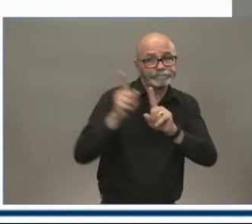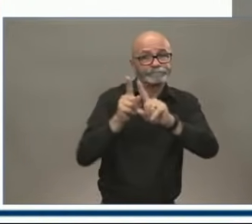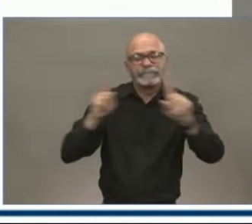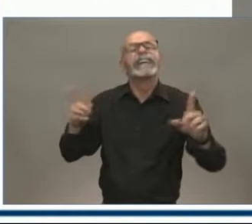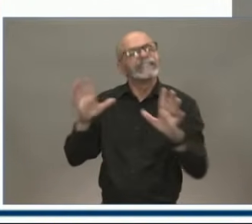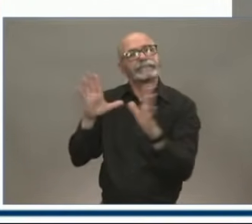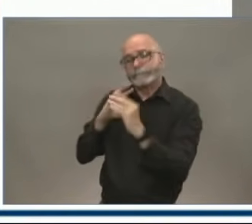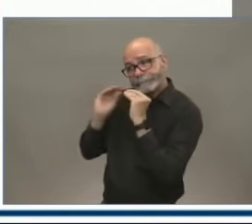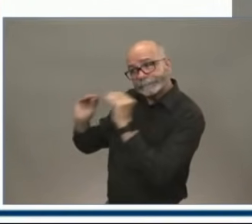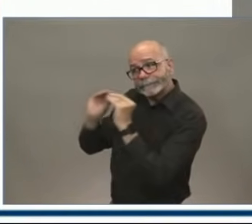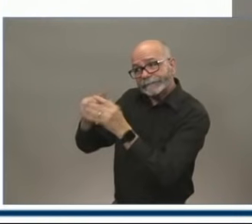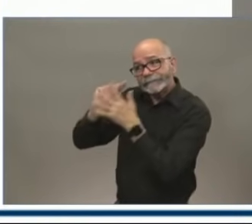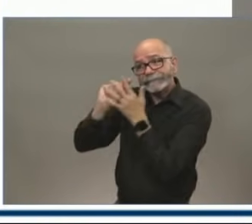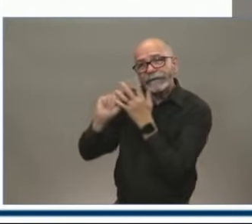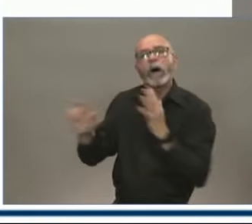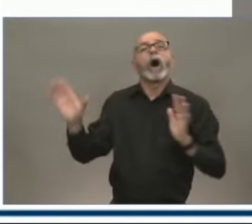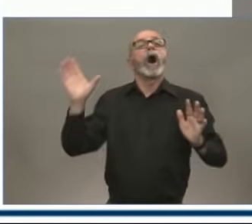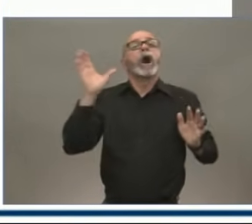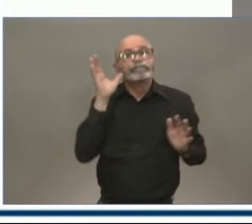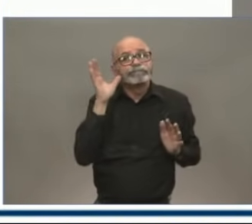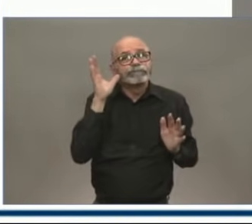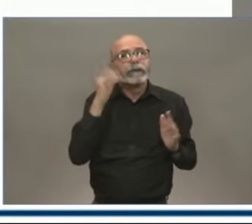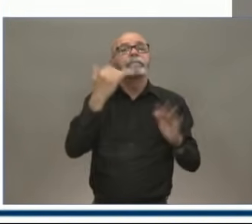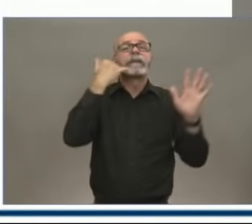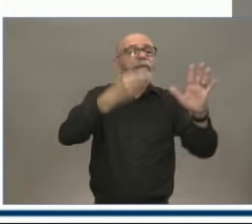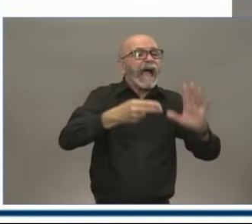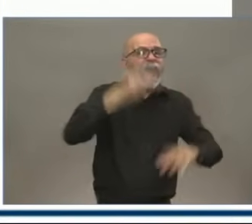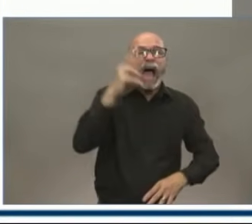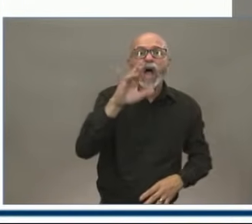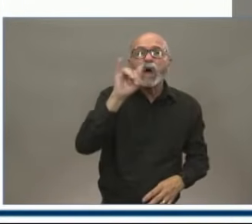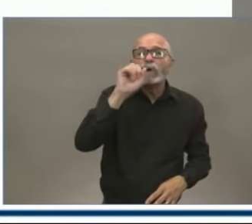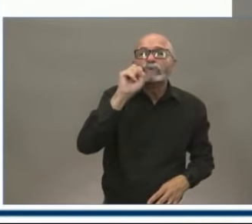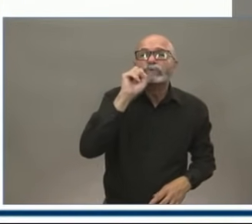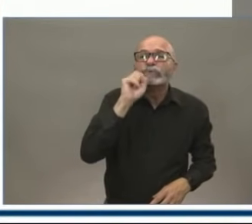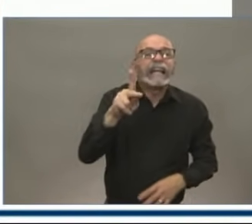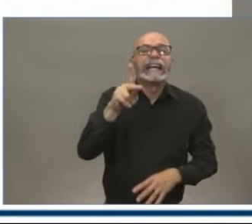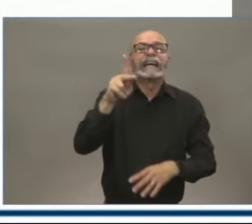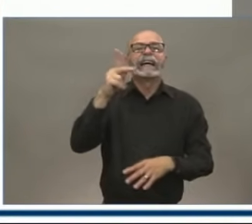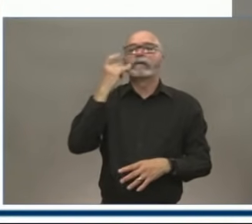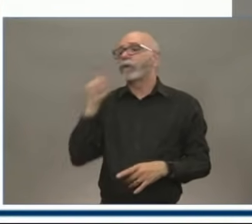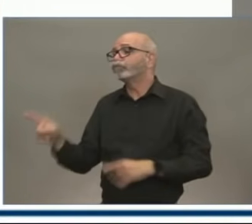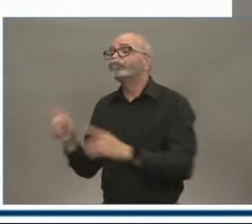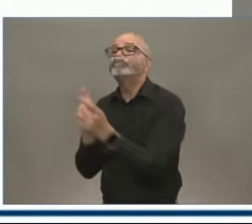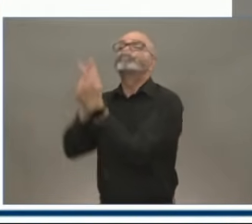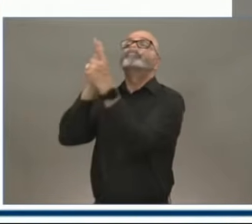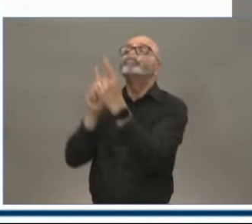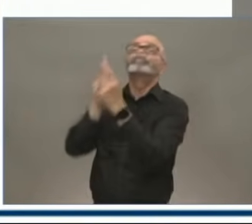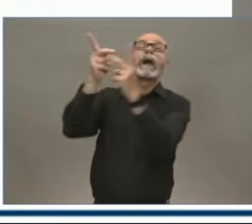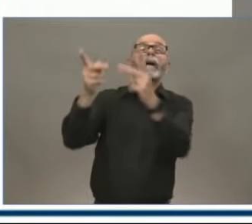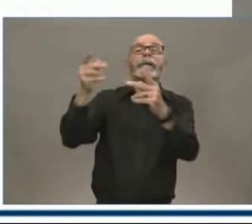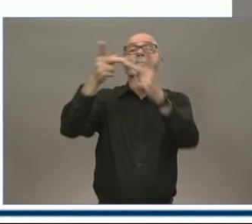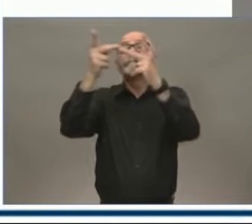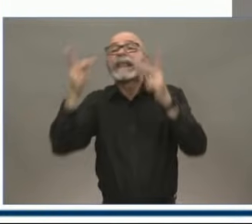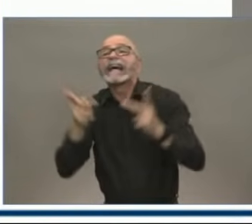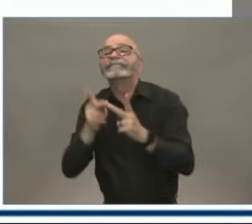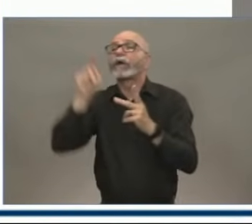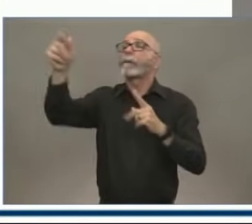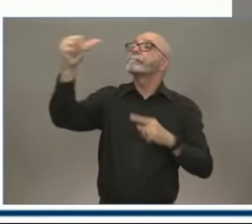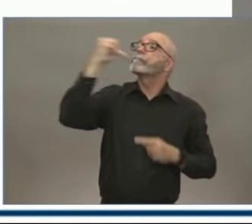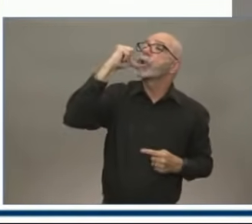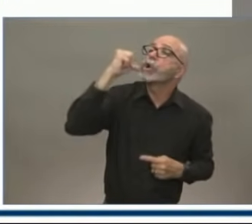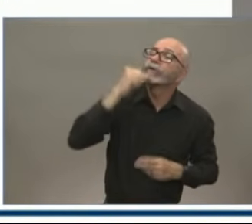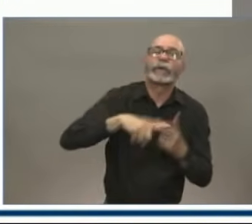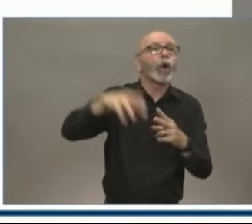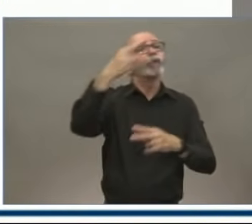a higher risk of being exposed, like being on a notification list, then we actually say that they need to then we're actually asking those people to go get a